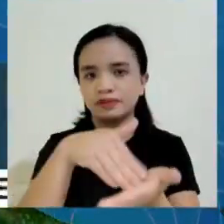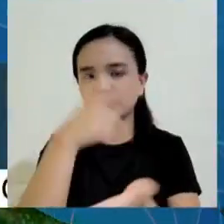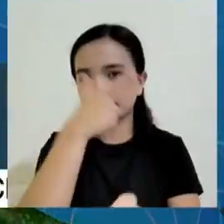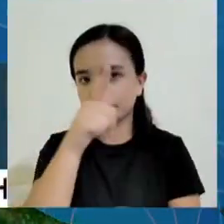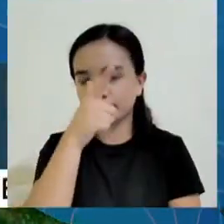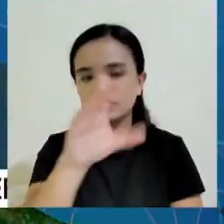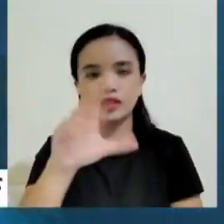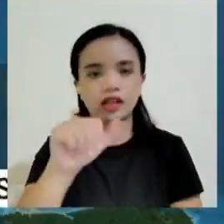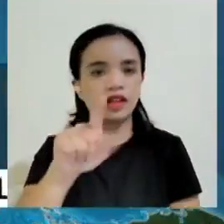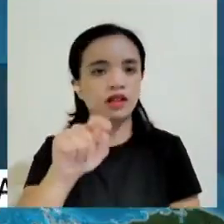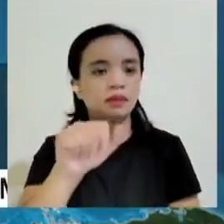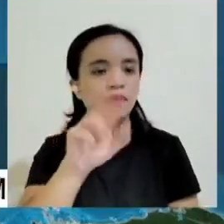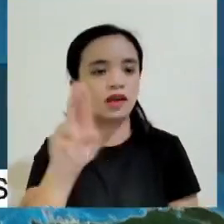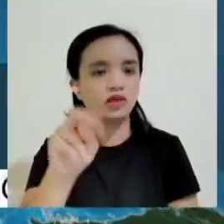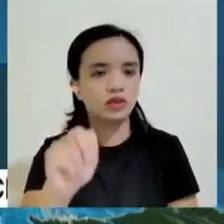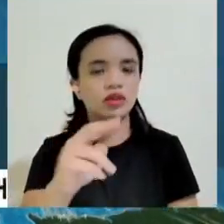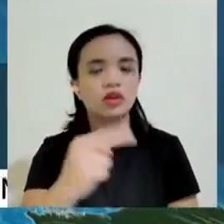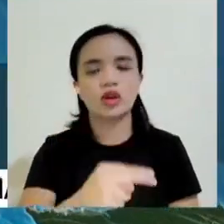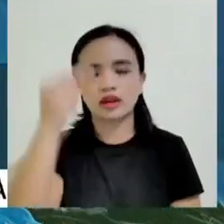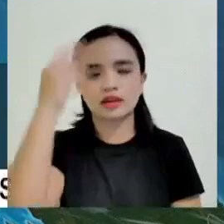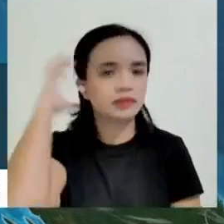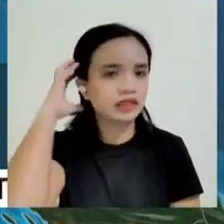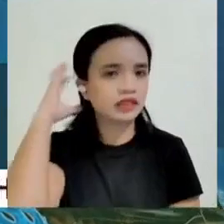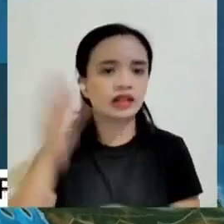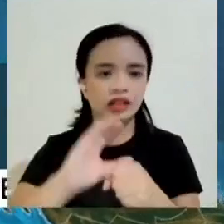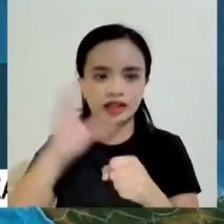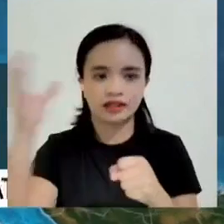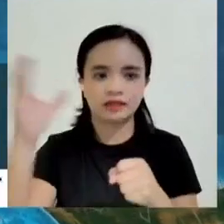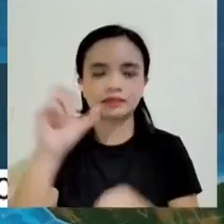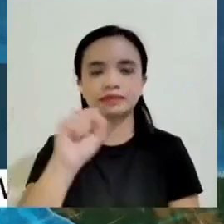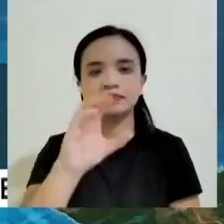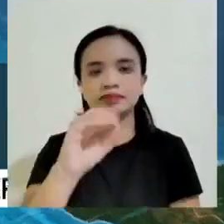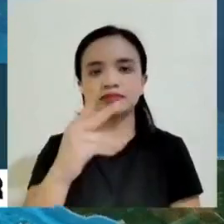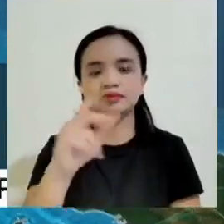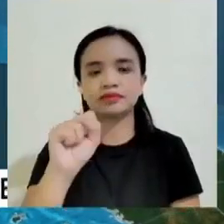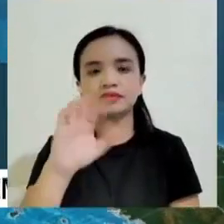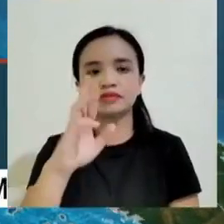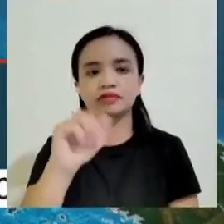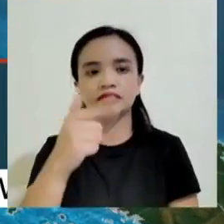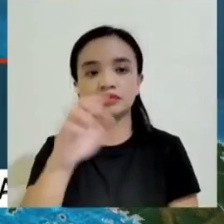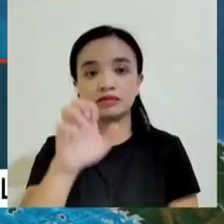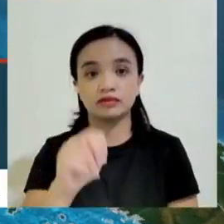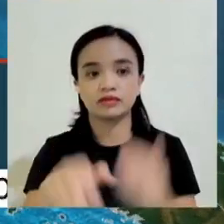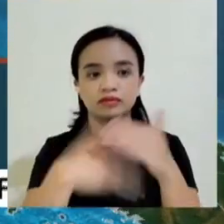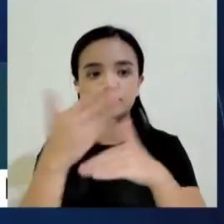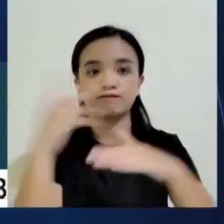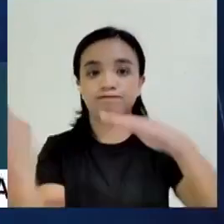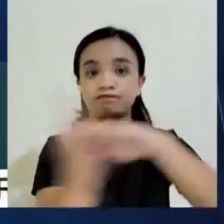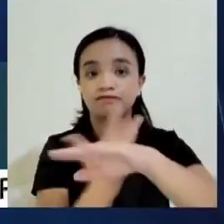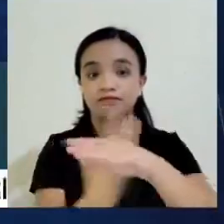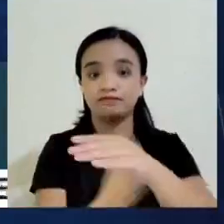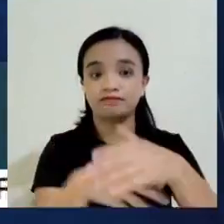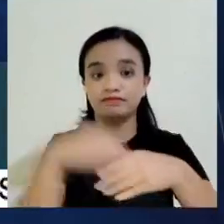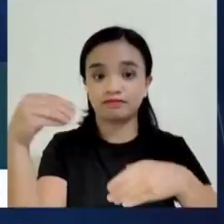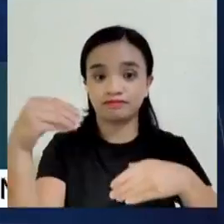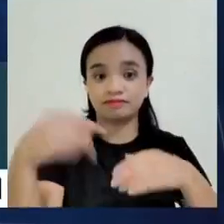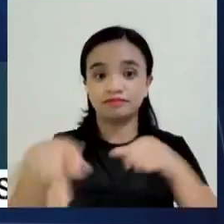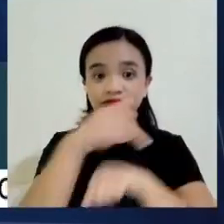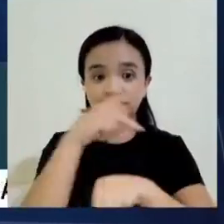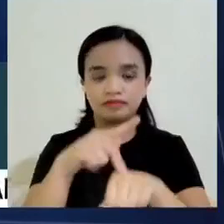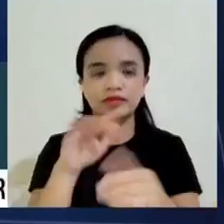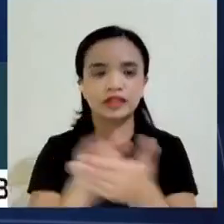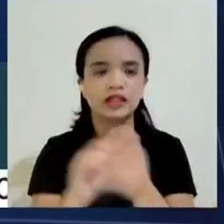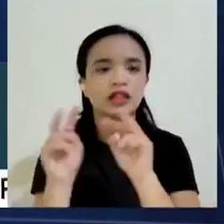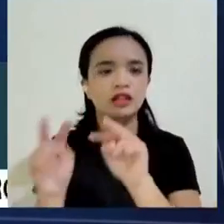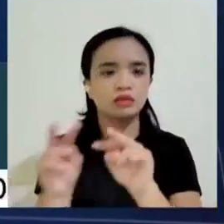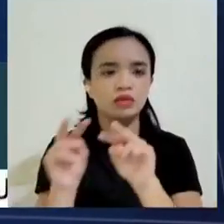Mindanao, Caraga, and Sokcharjen. Meanwhile, a low-pressure area outside of the country is also being monitored. At 10 this morning, it was